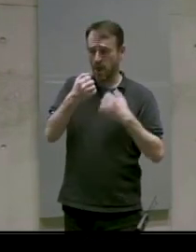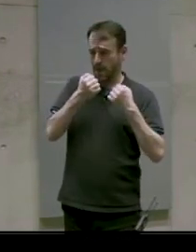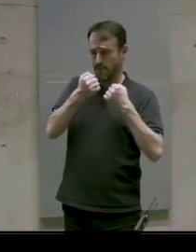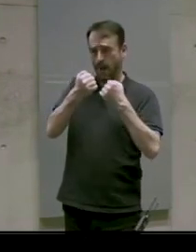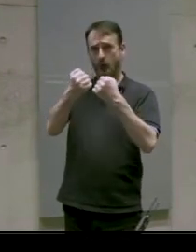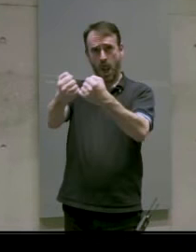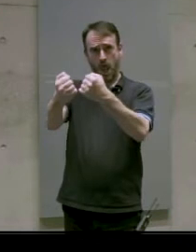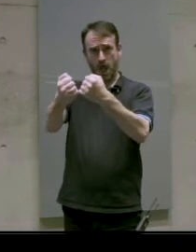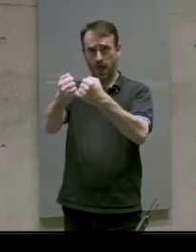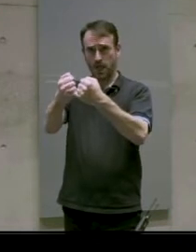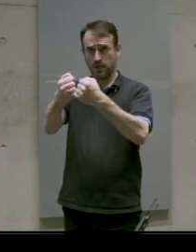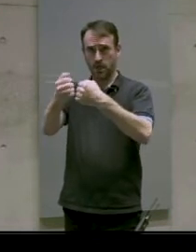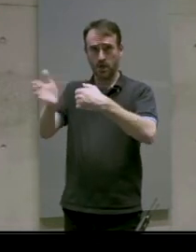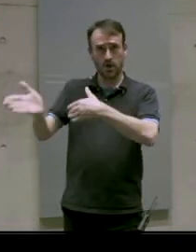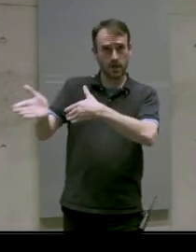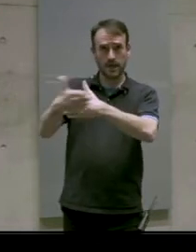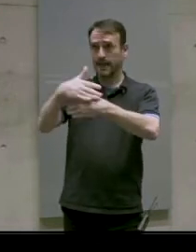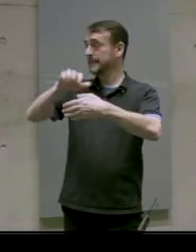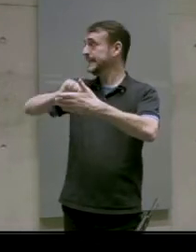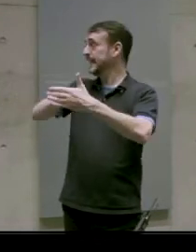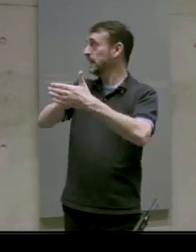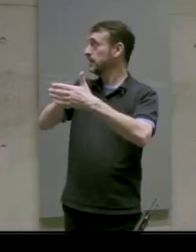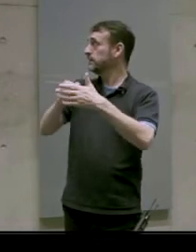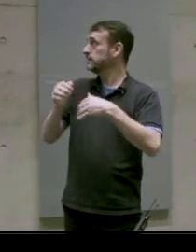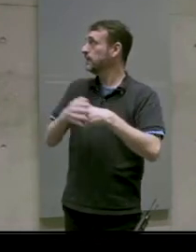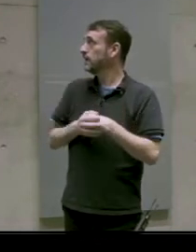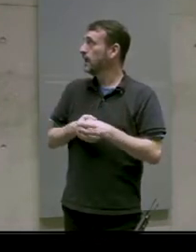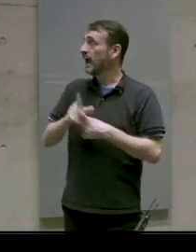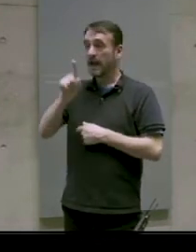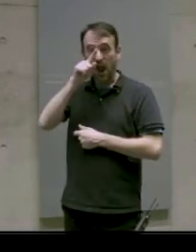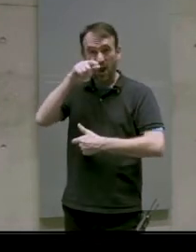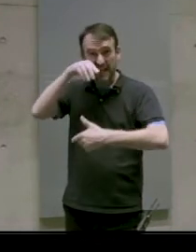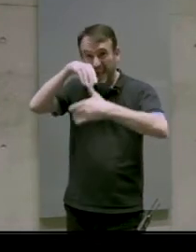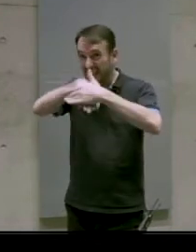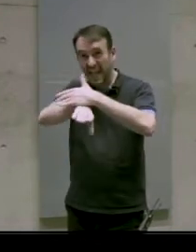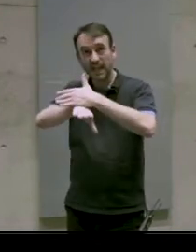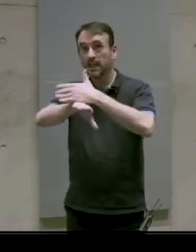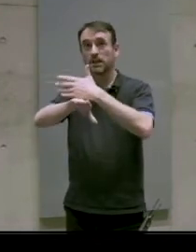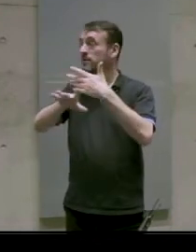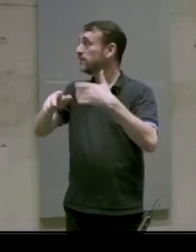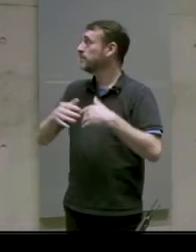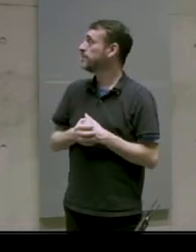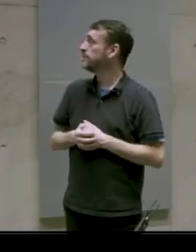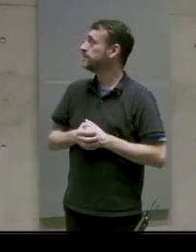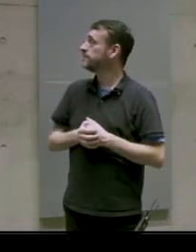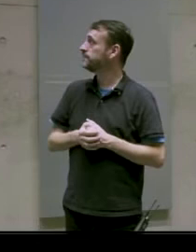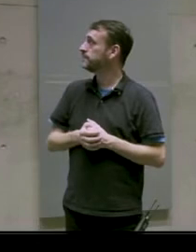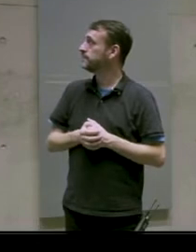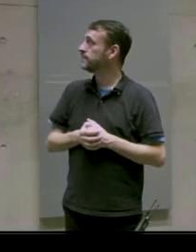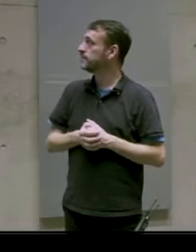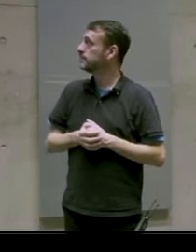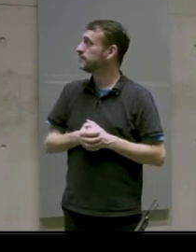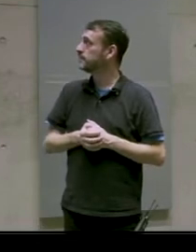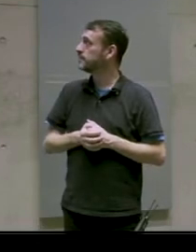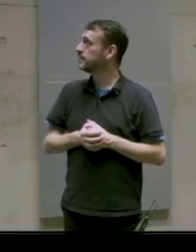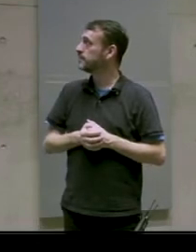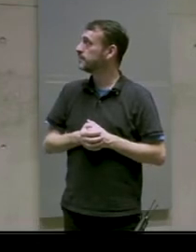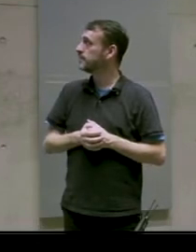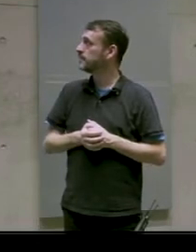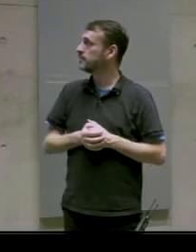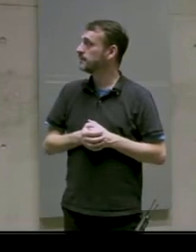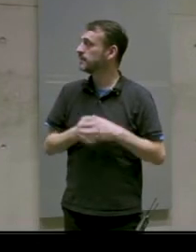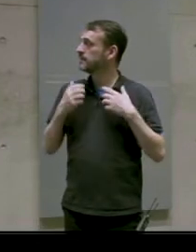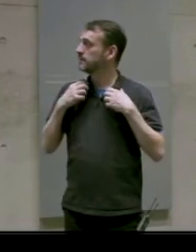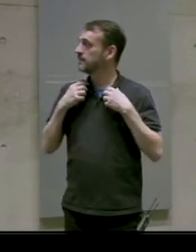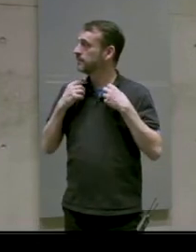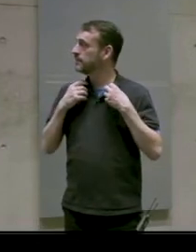You walk through the narrow corridors of the Pegasus to the cockpit. The system room is deep in the bowels of the Pegasus.